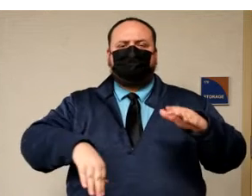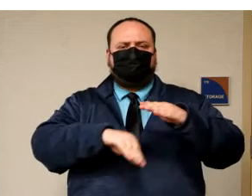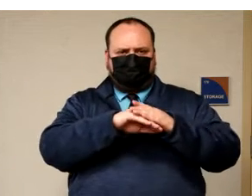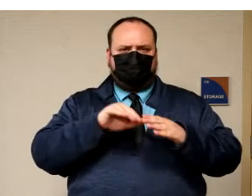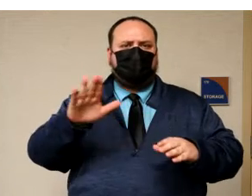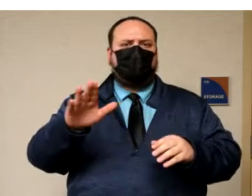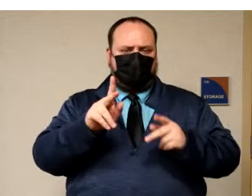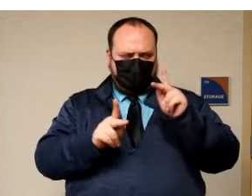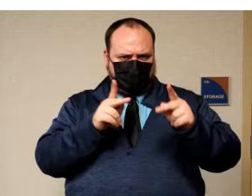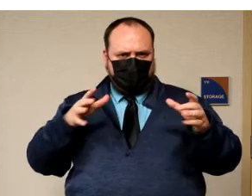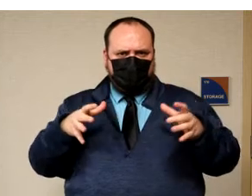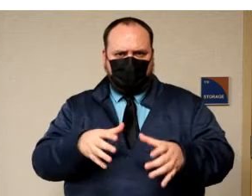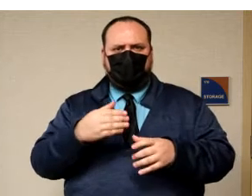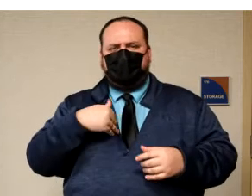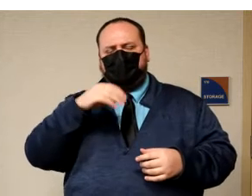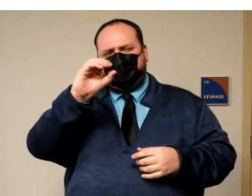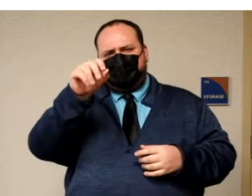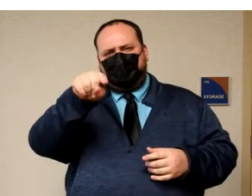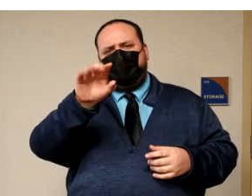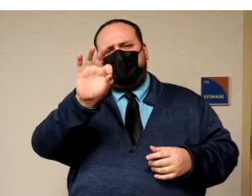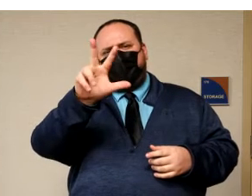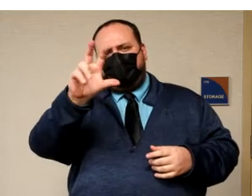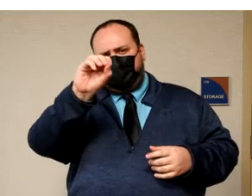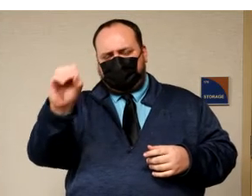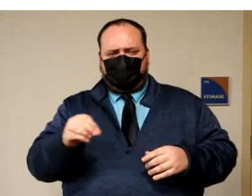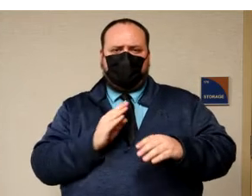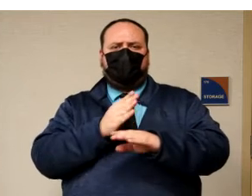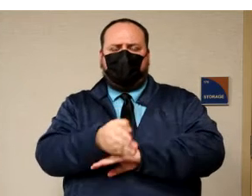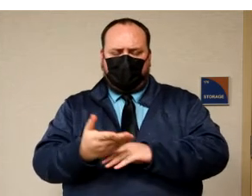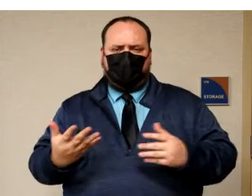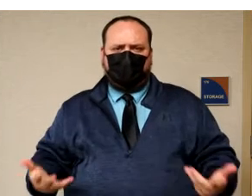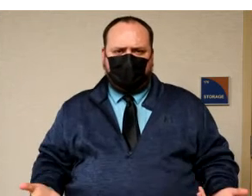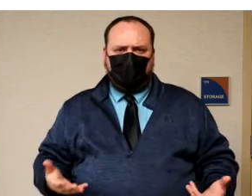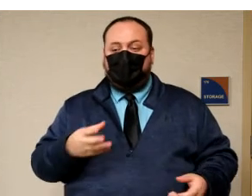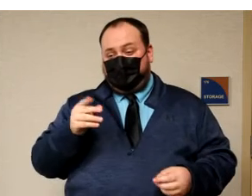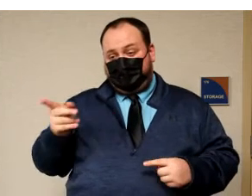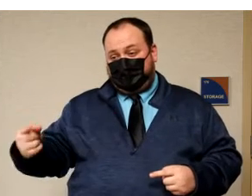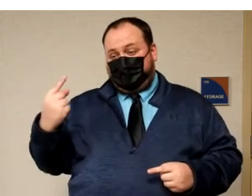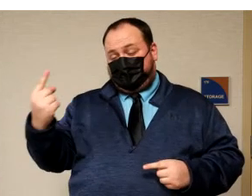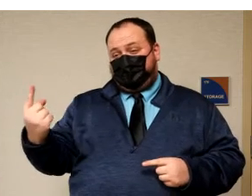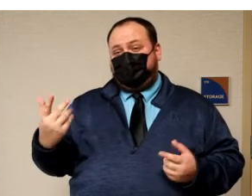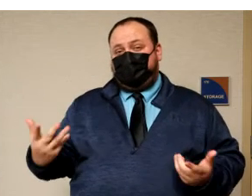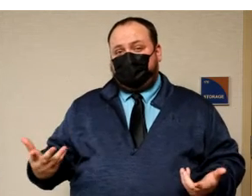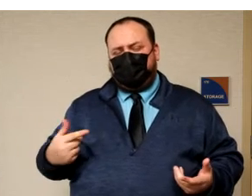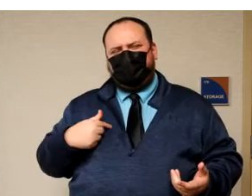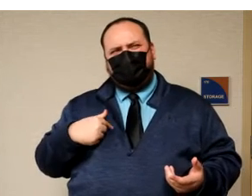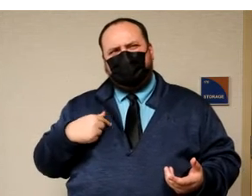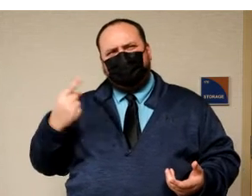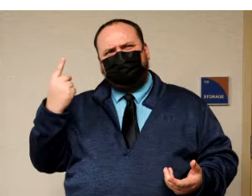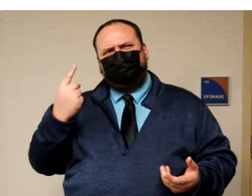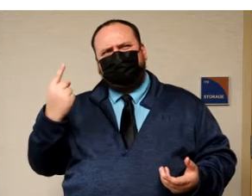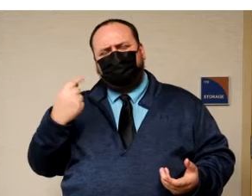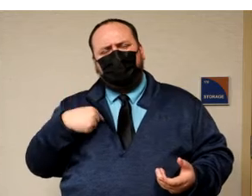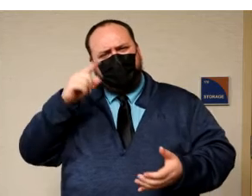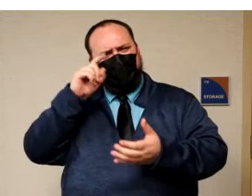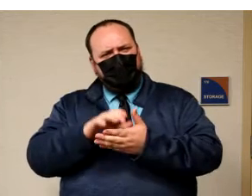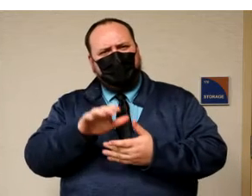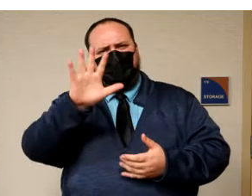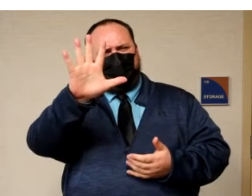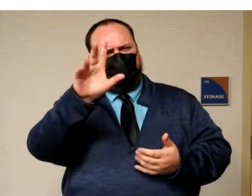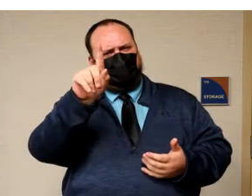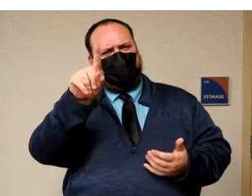We get at 0.93% over. And this one is also, I believe,